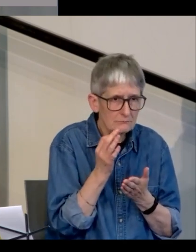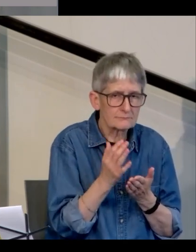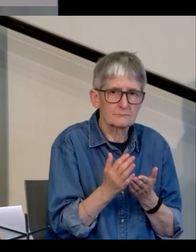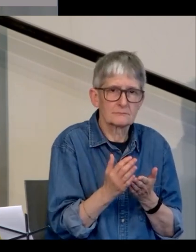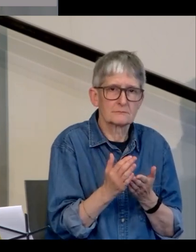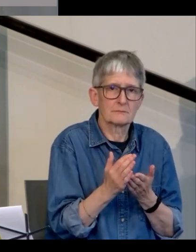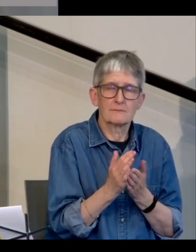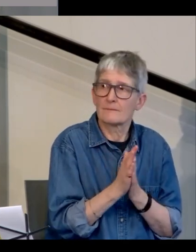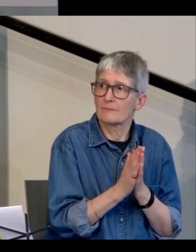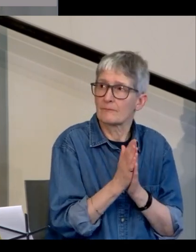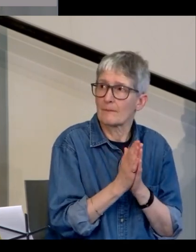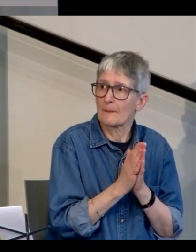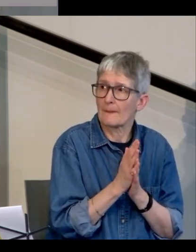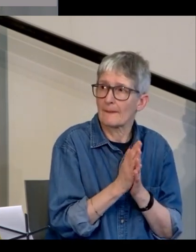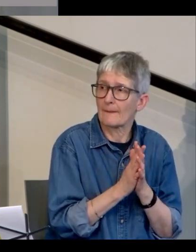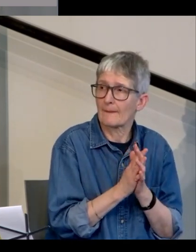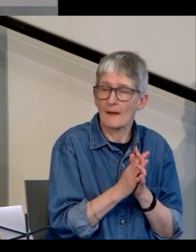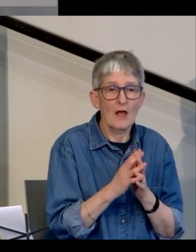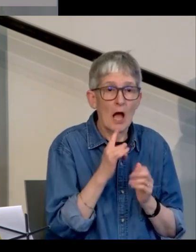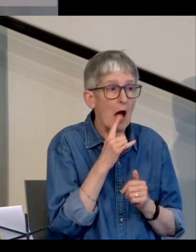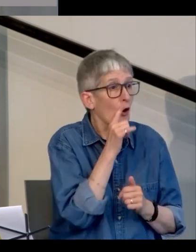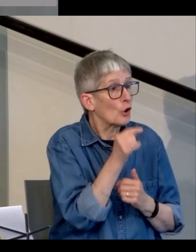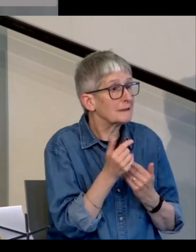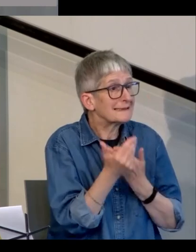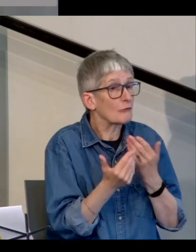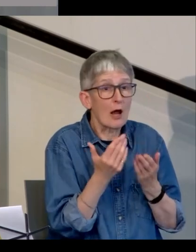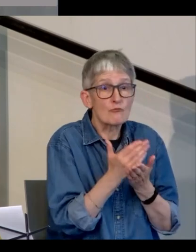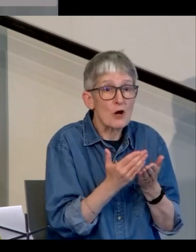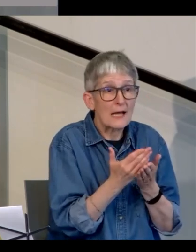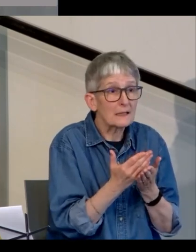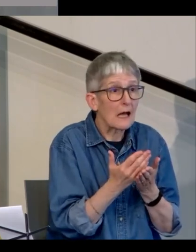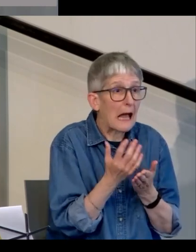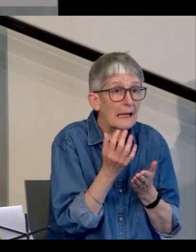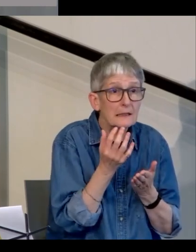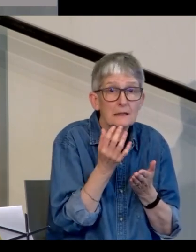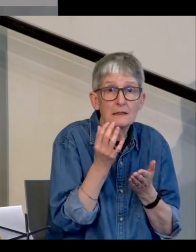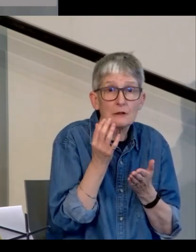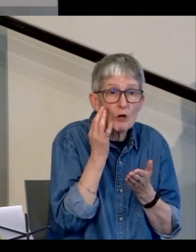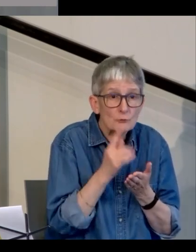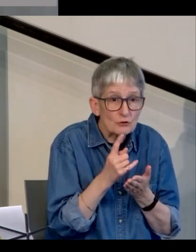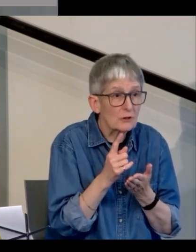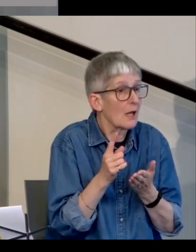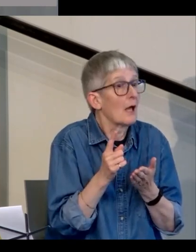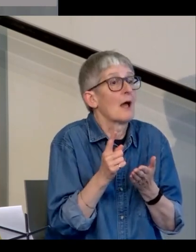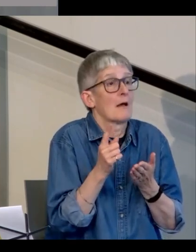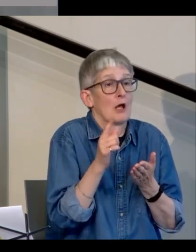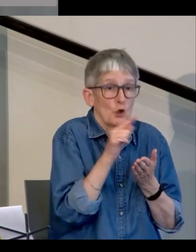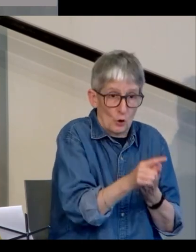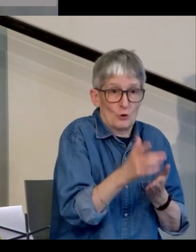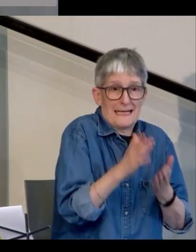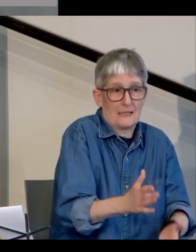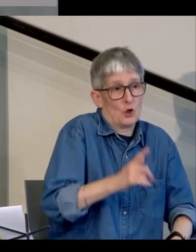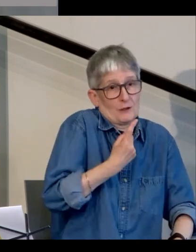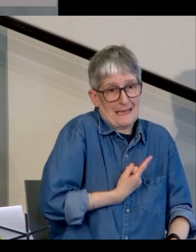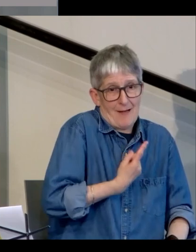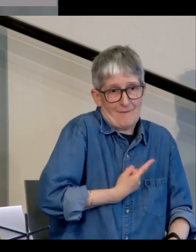could describe bread to you. I could describe the taste of grape juice, but you need to taste it for yourself. We've